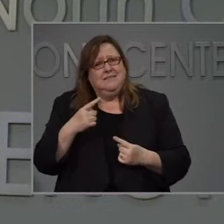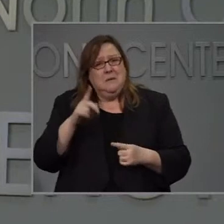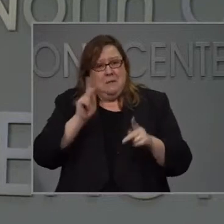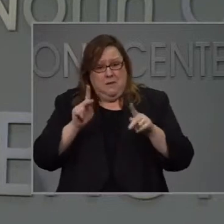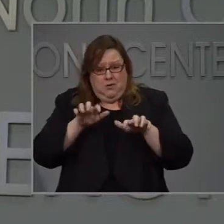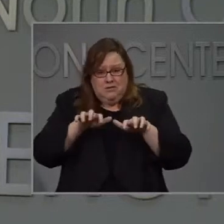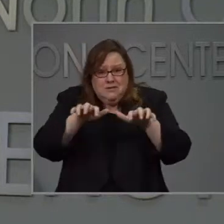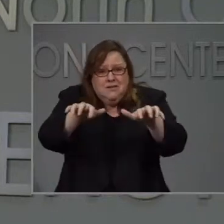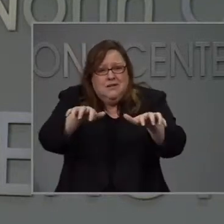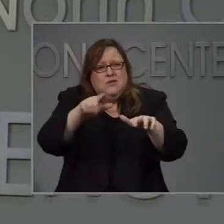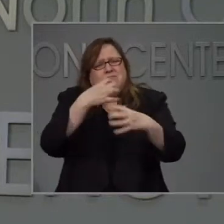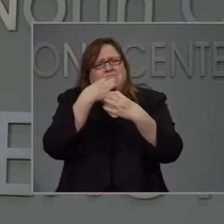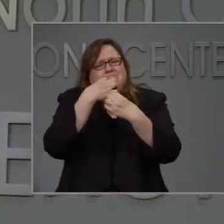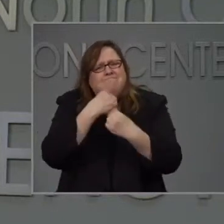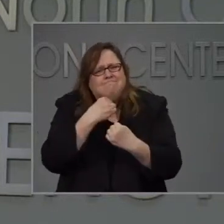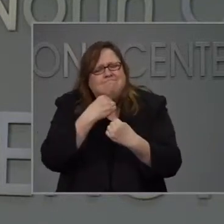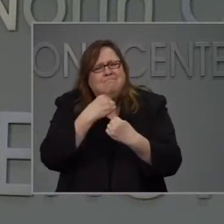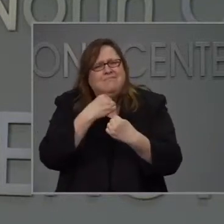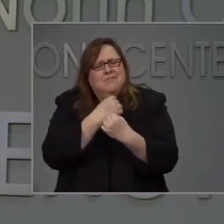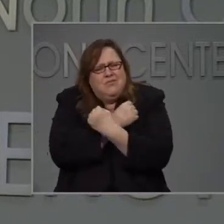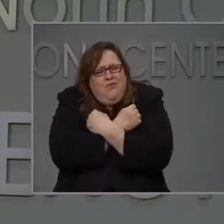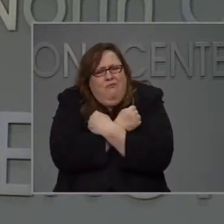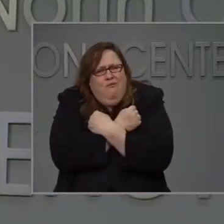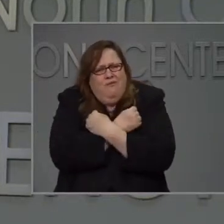and show love to one another.